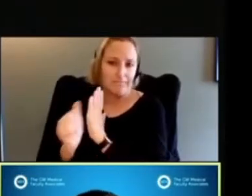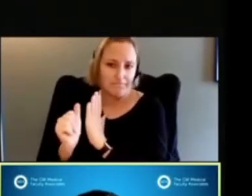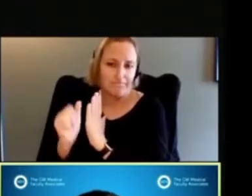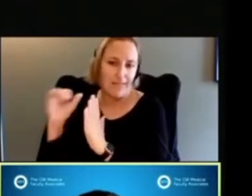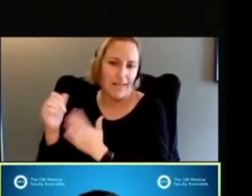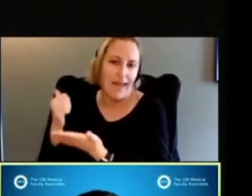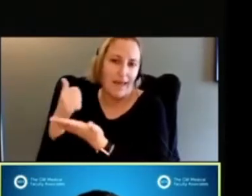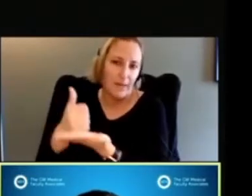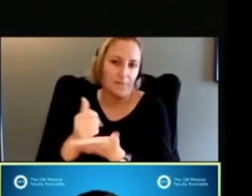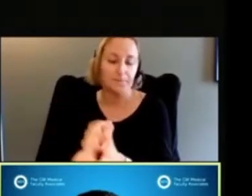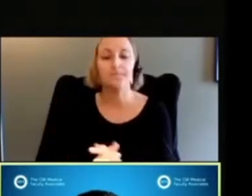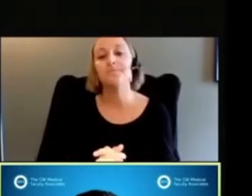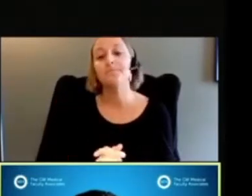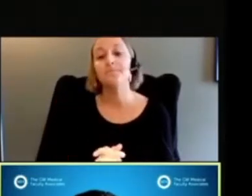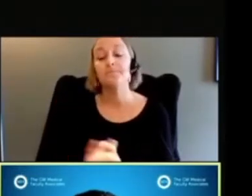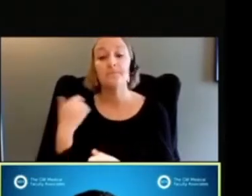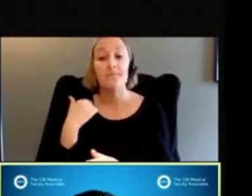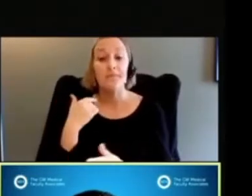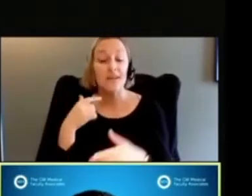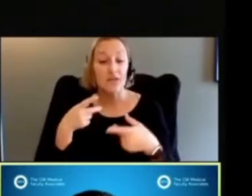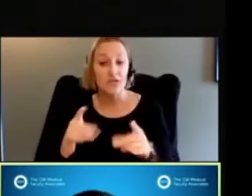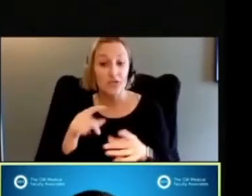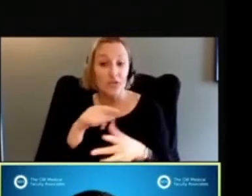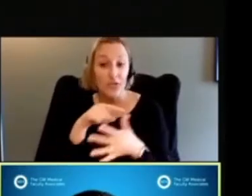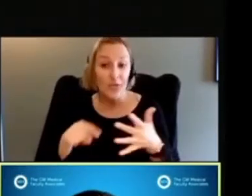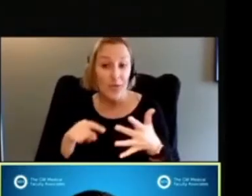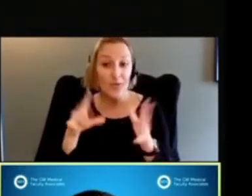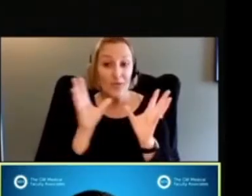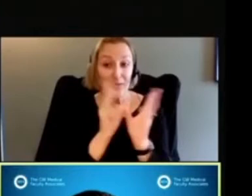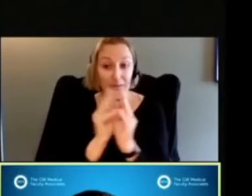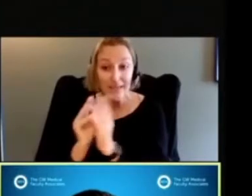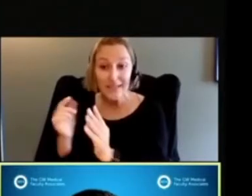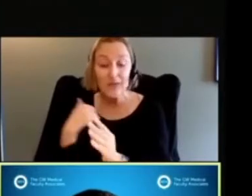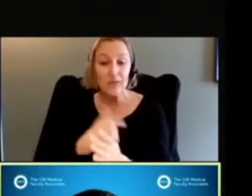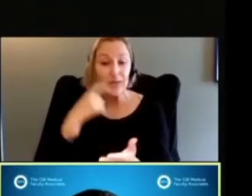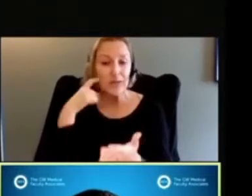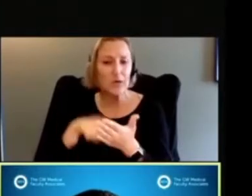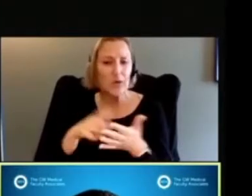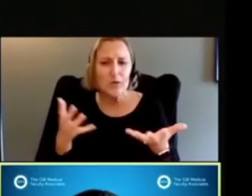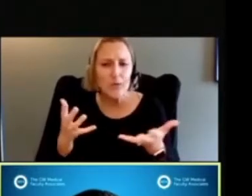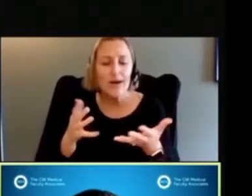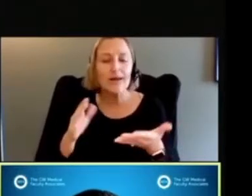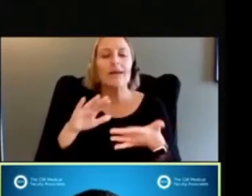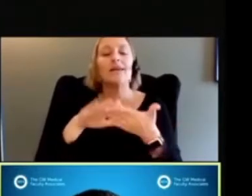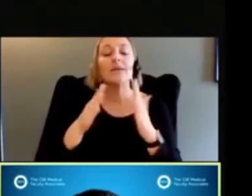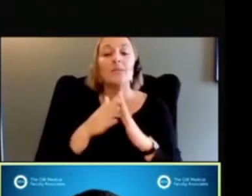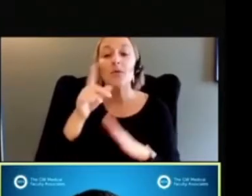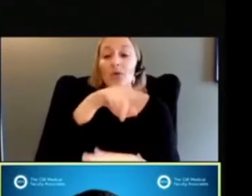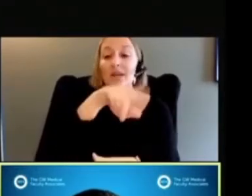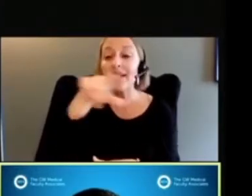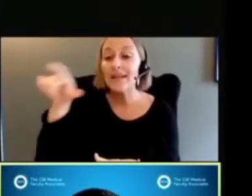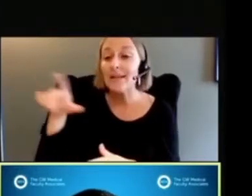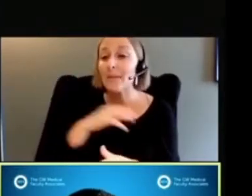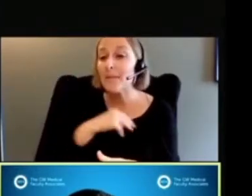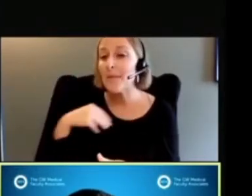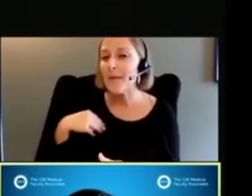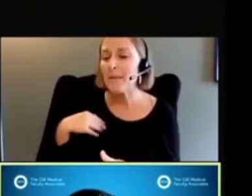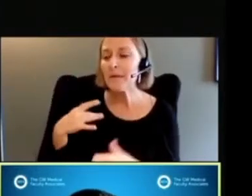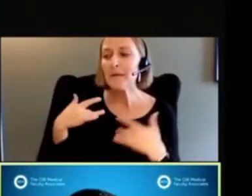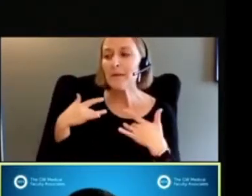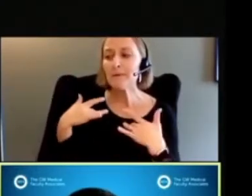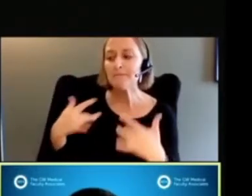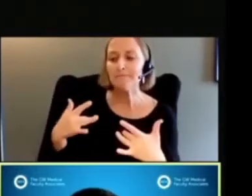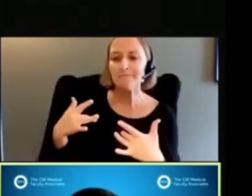What we found during these coaching sessions was that community members tended to shy away a little bit